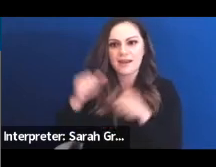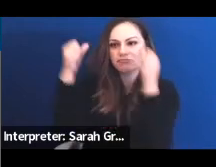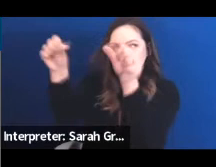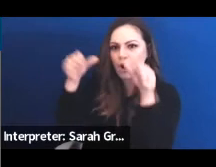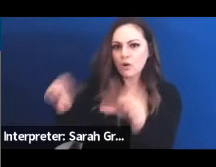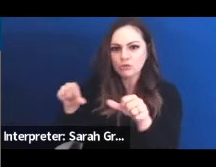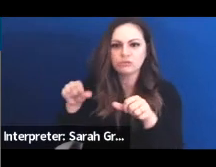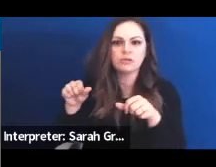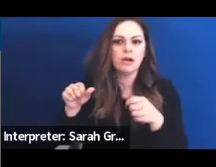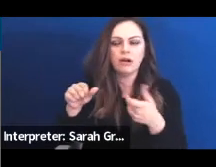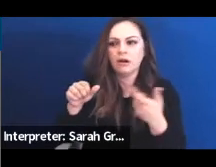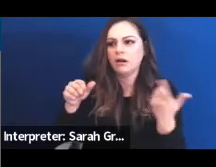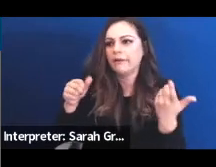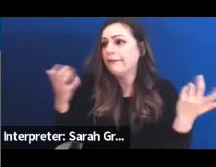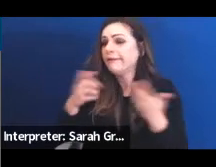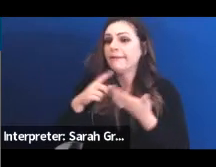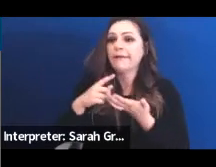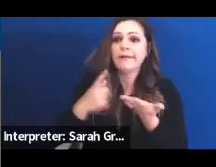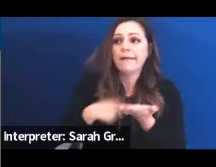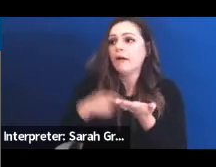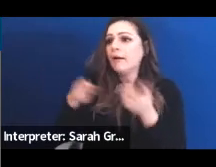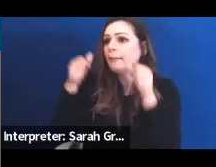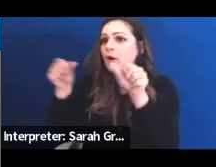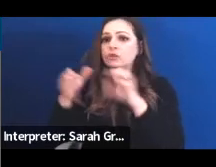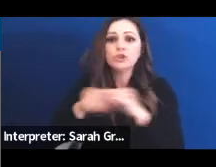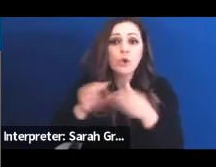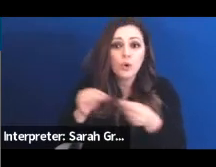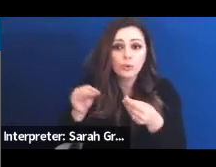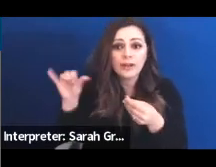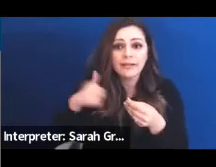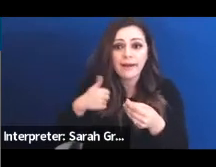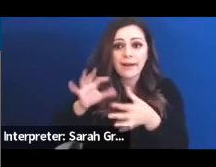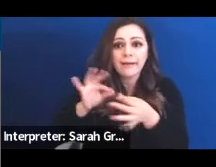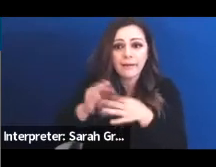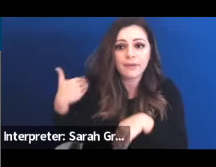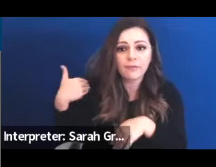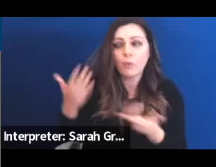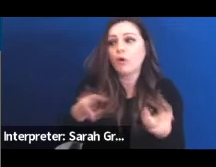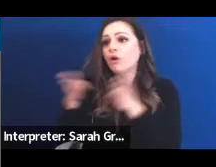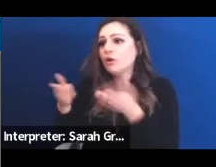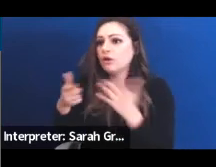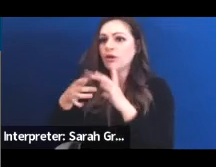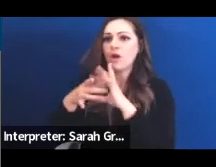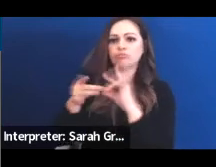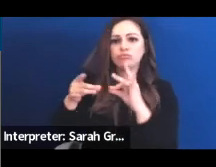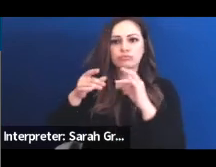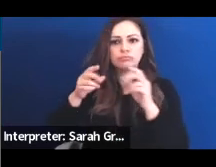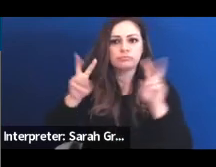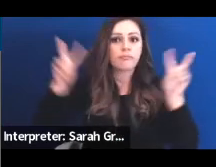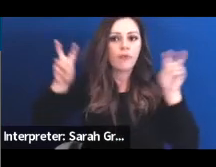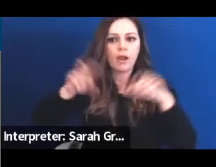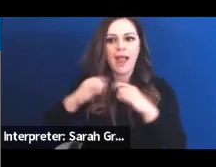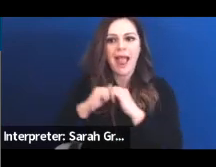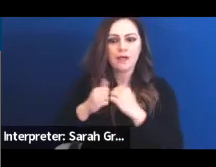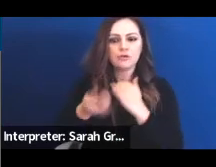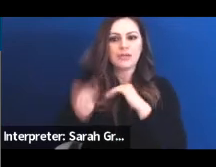those stories that we talked about earlier. They are pushing out messages to increase knowledge. They are also sharing